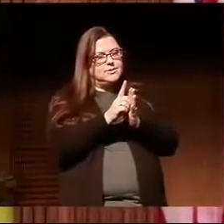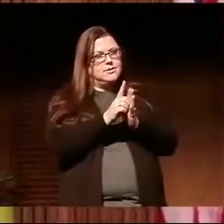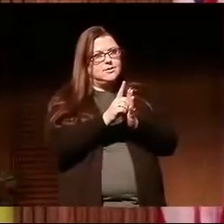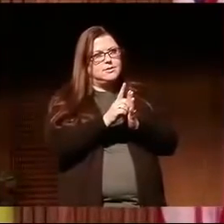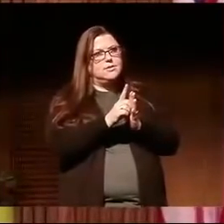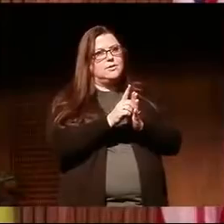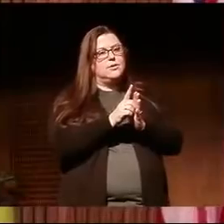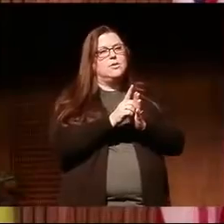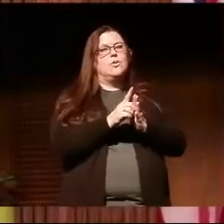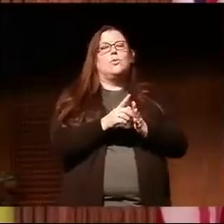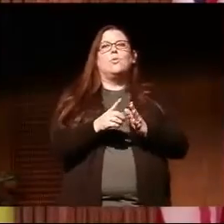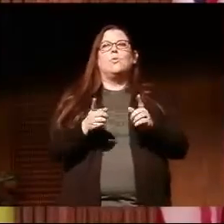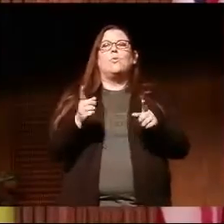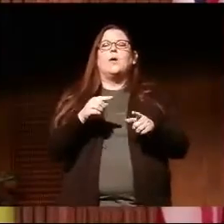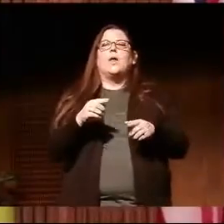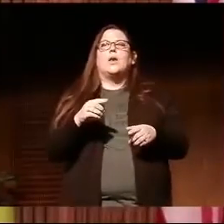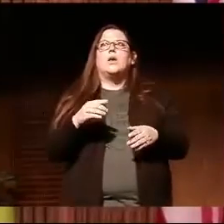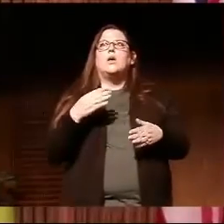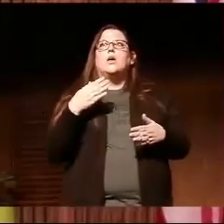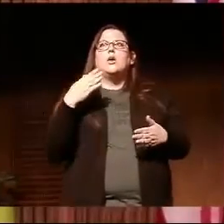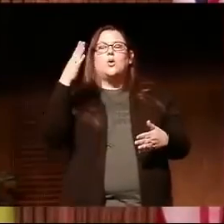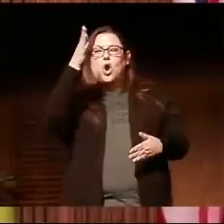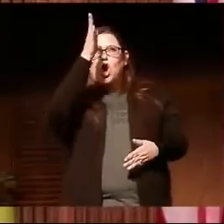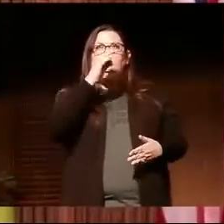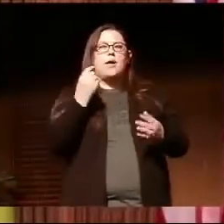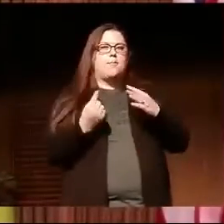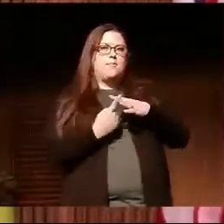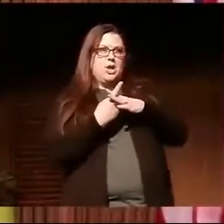shows up and when he shows out.